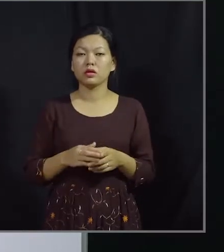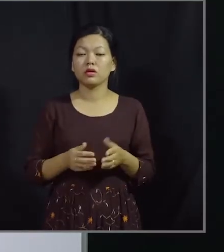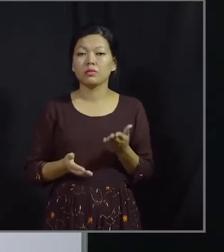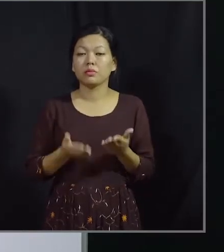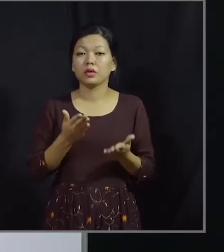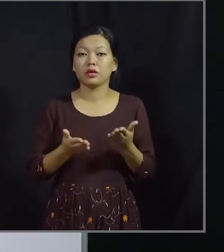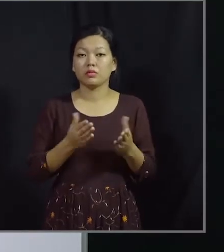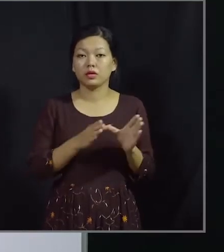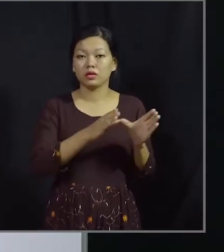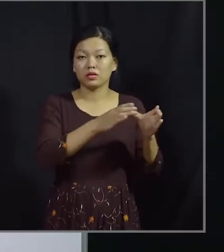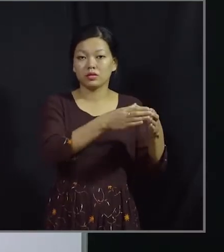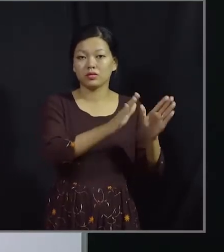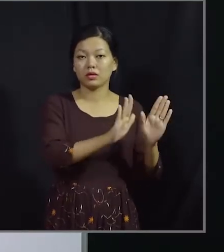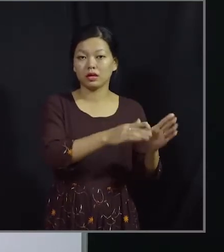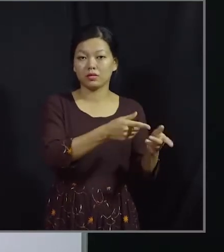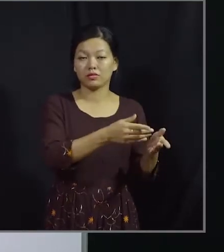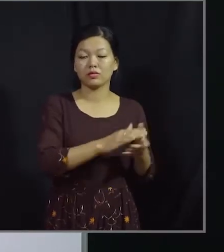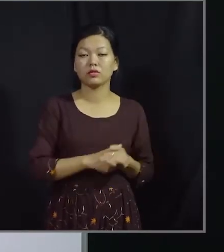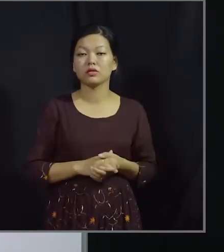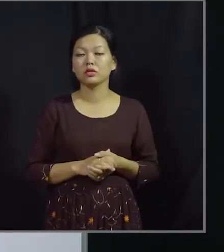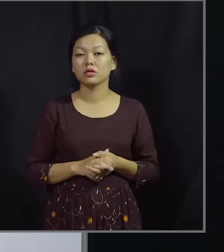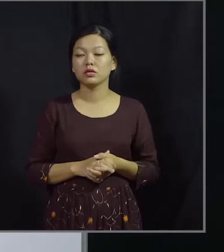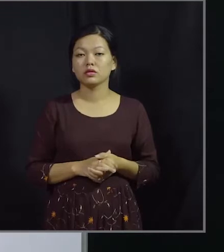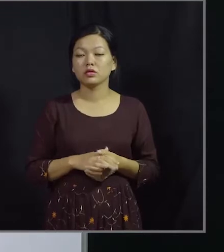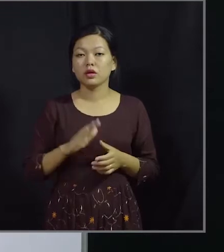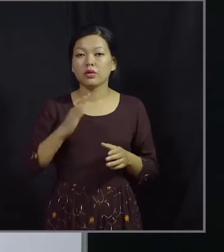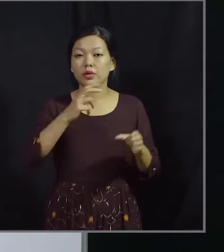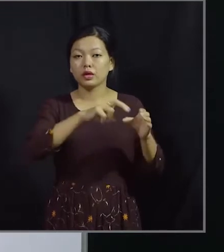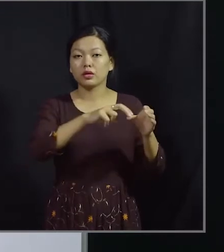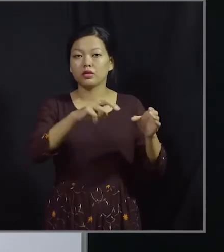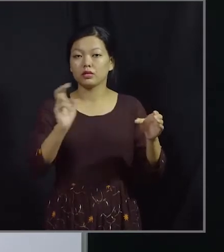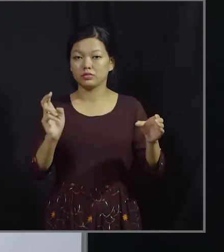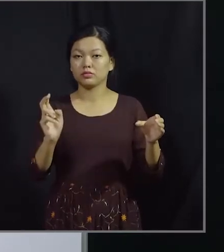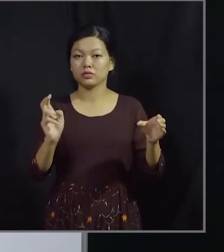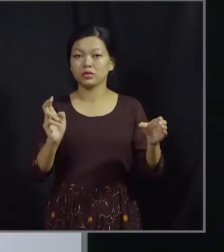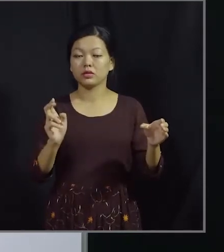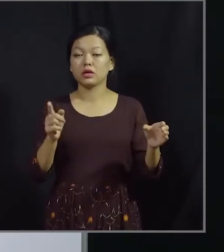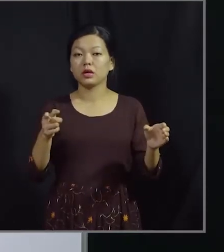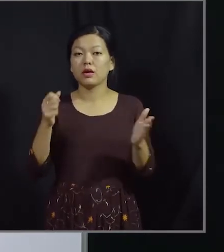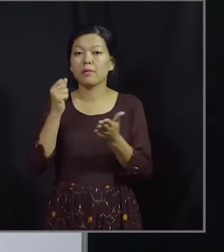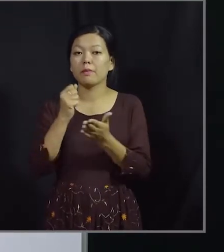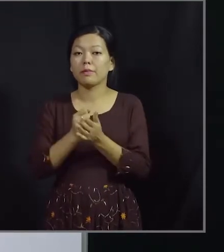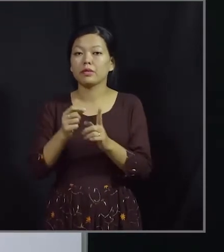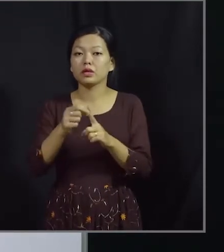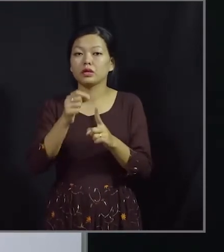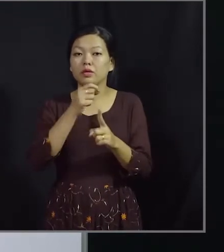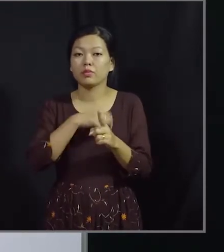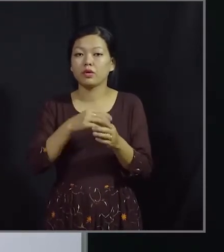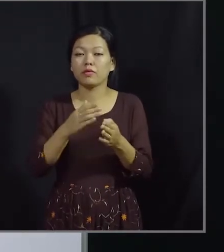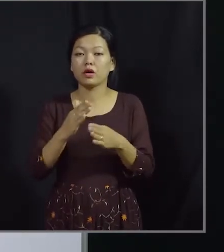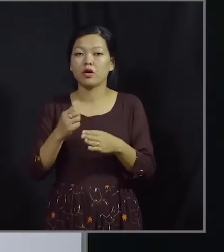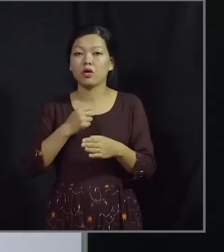the partnership where the outgoing partner is entitled to get his share, because